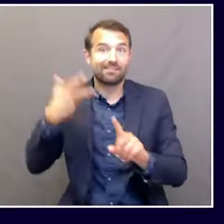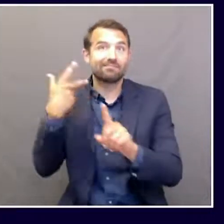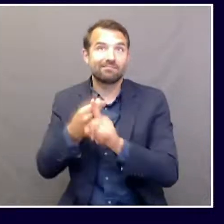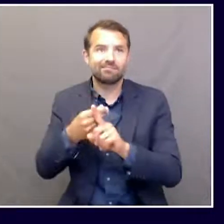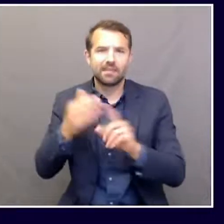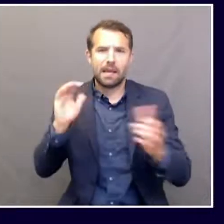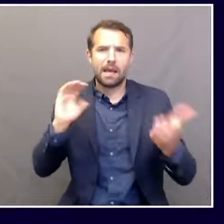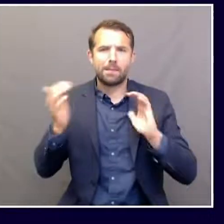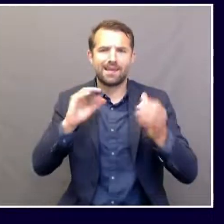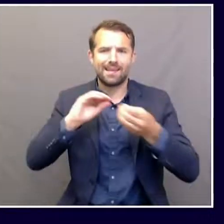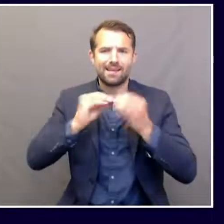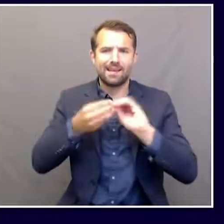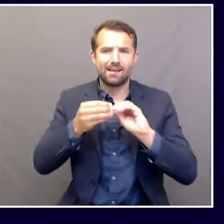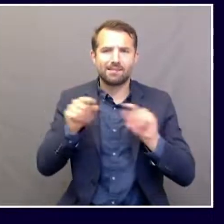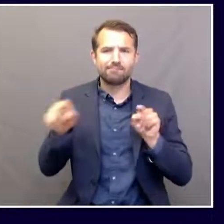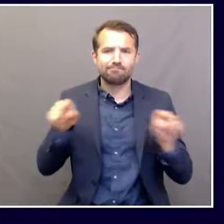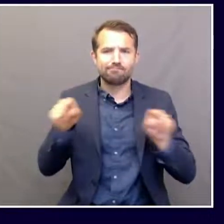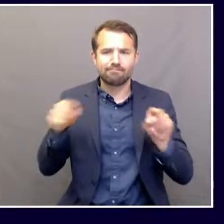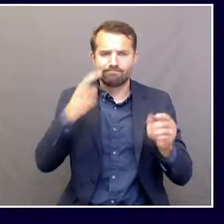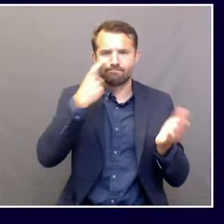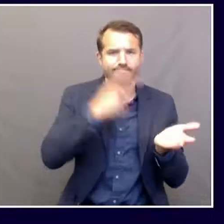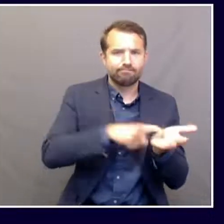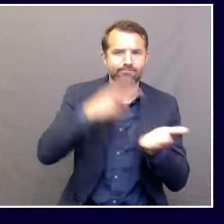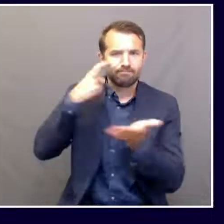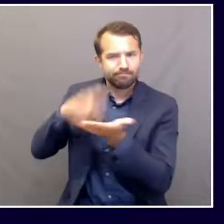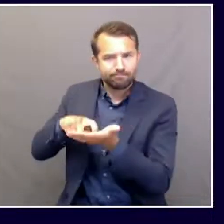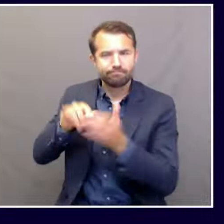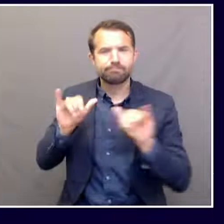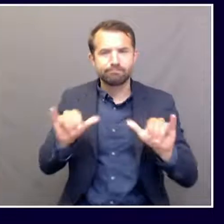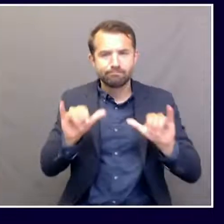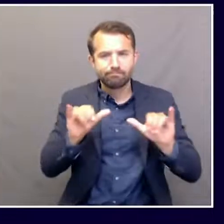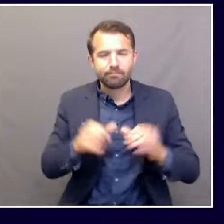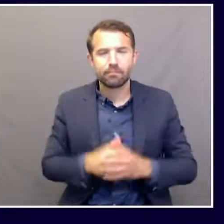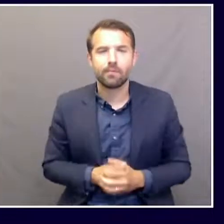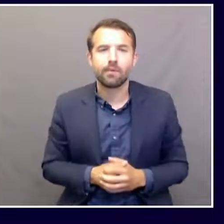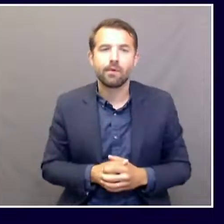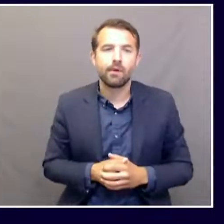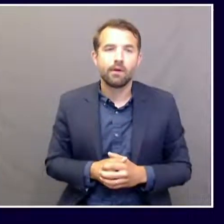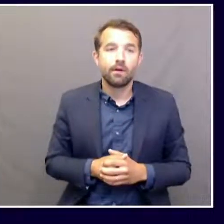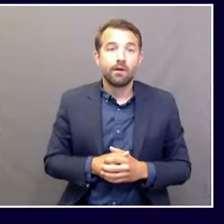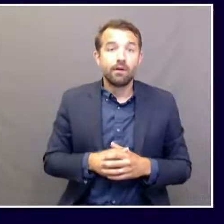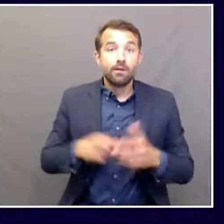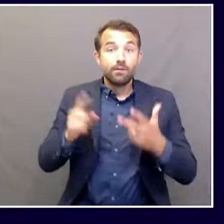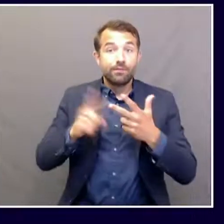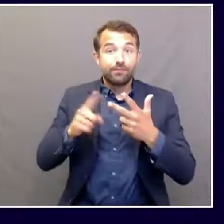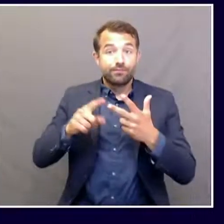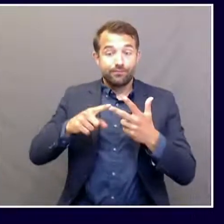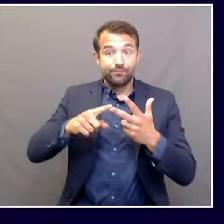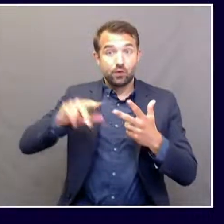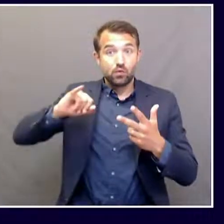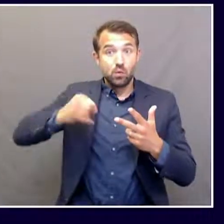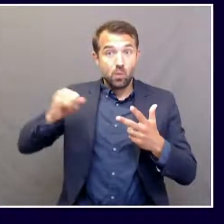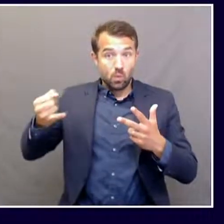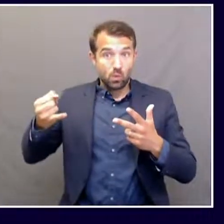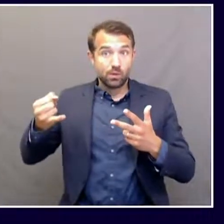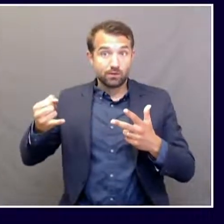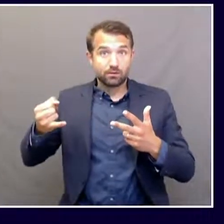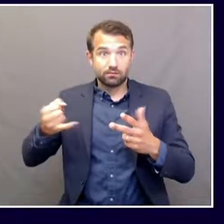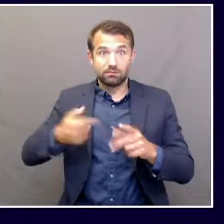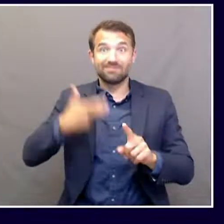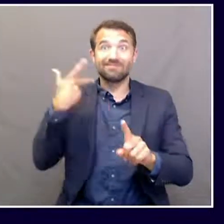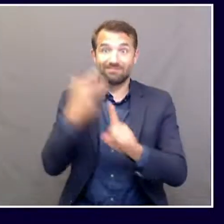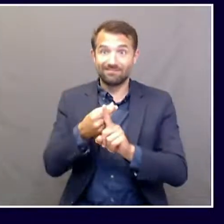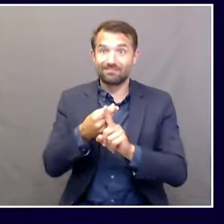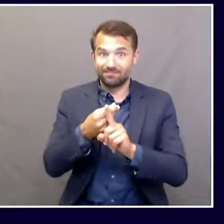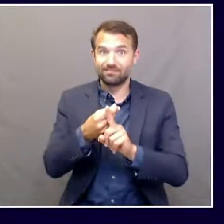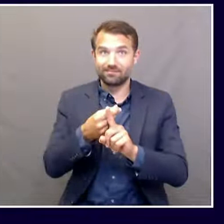that shortly after the authorization of the J&J vaccine for youth and adolescents, for those 12 to 15, we